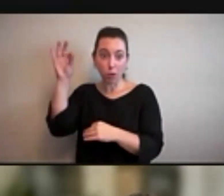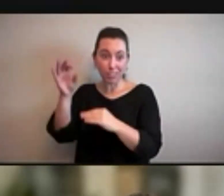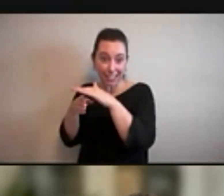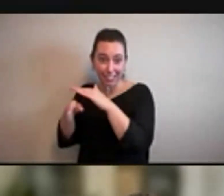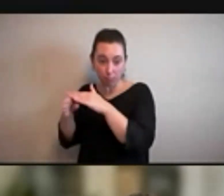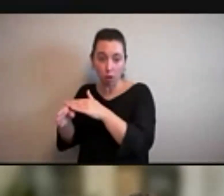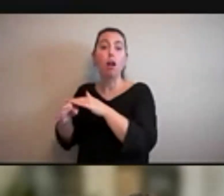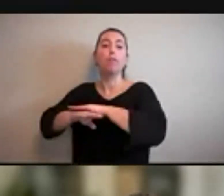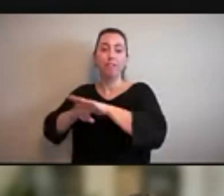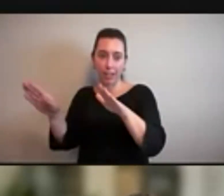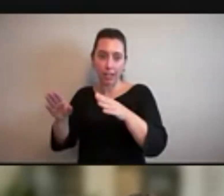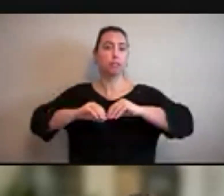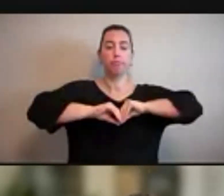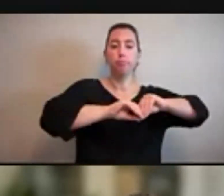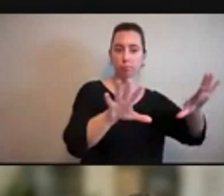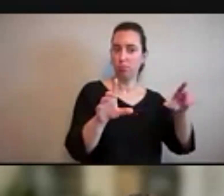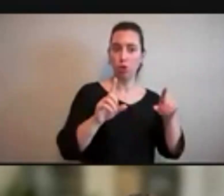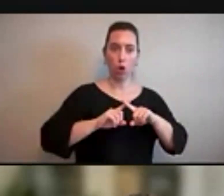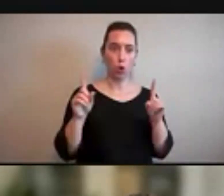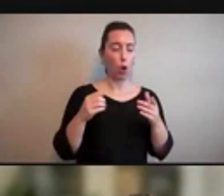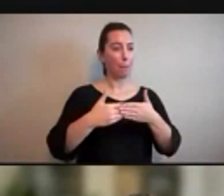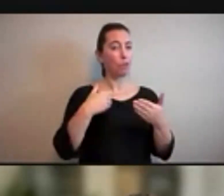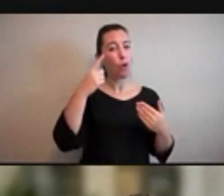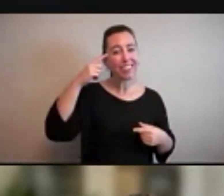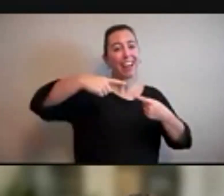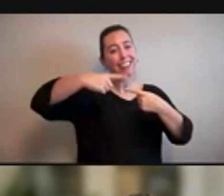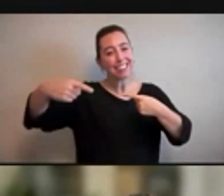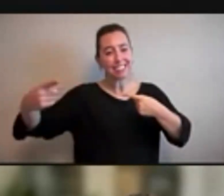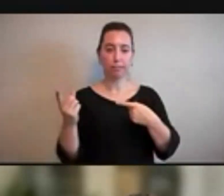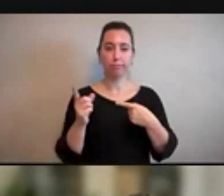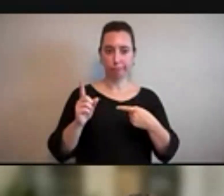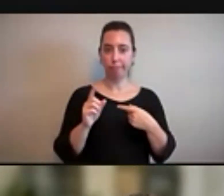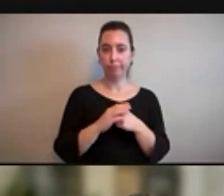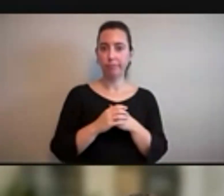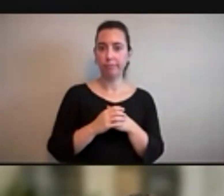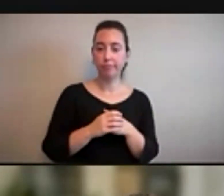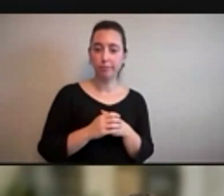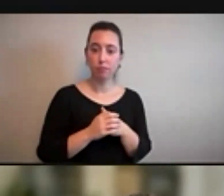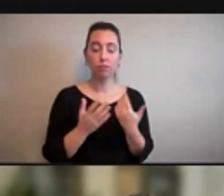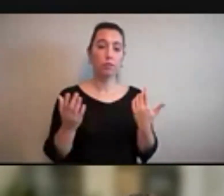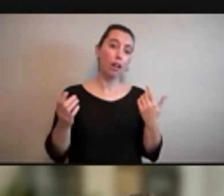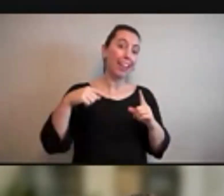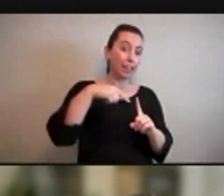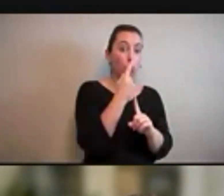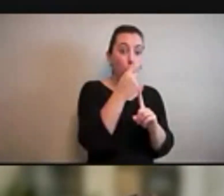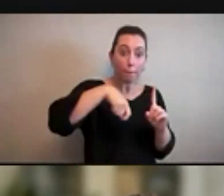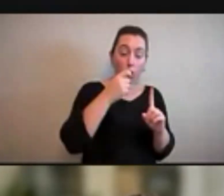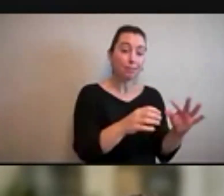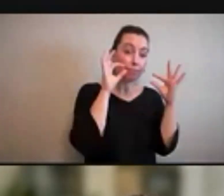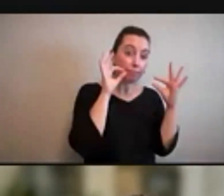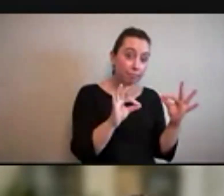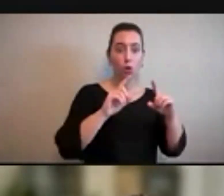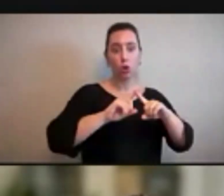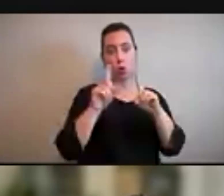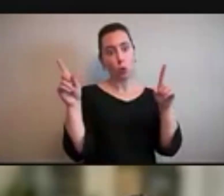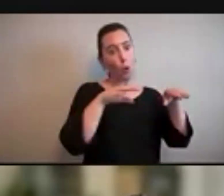accessibility issues were blocking for the release. In all honesty, it's not yet that way for all of the projects.